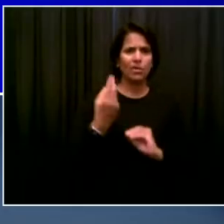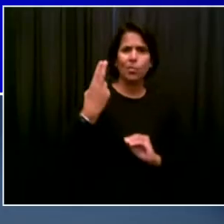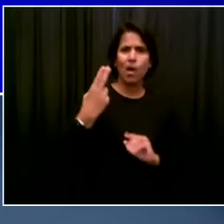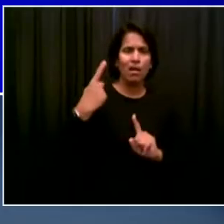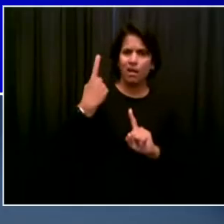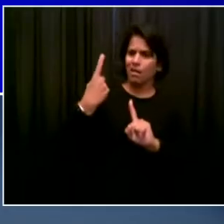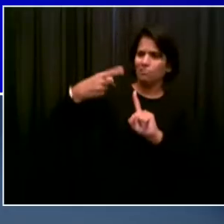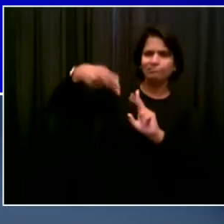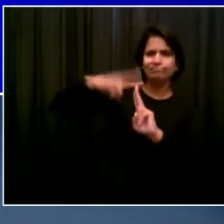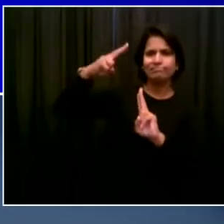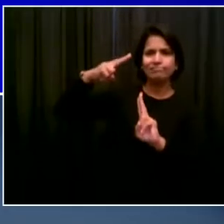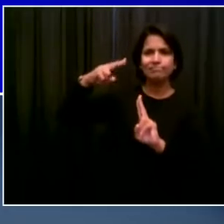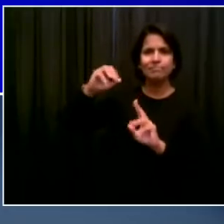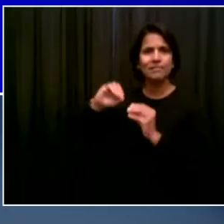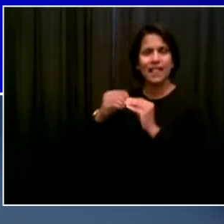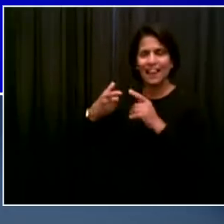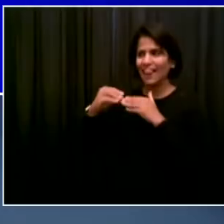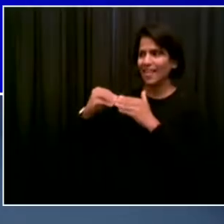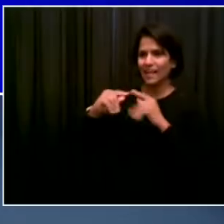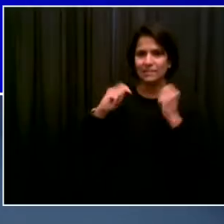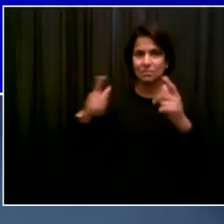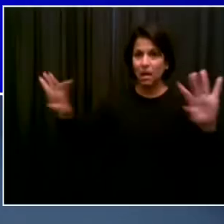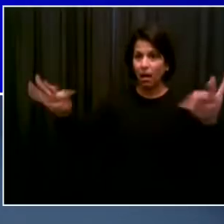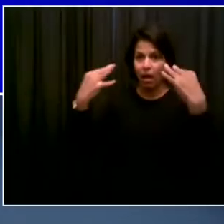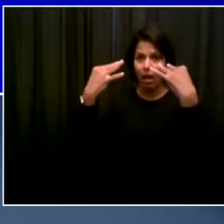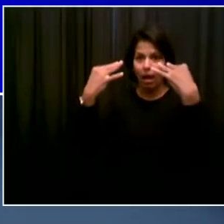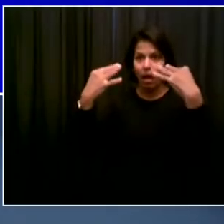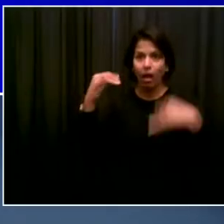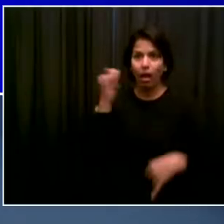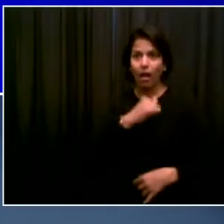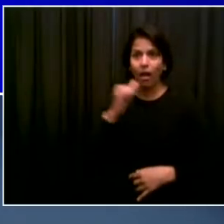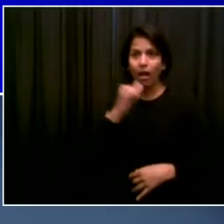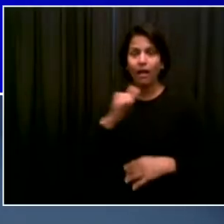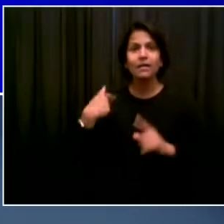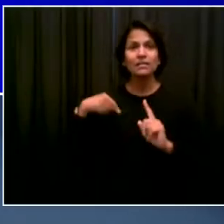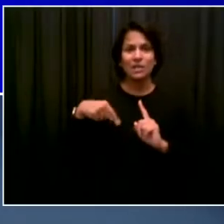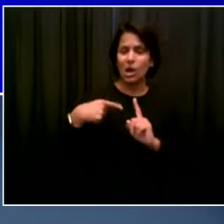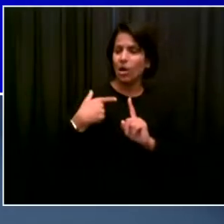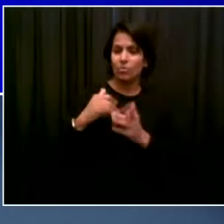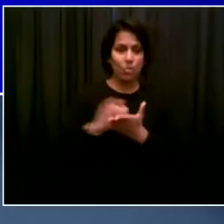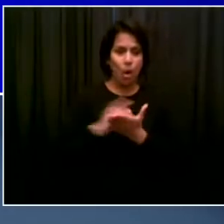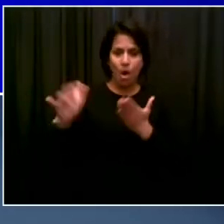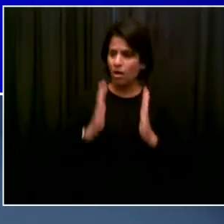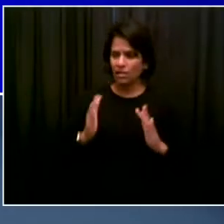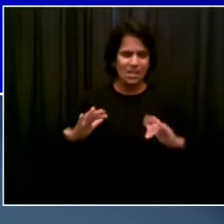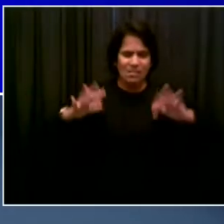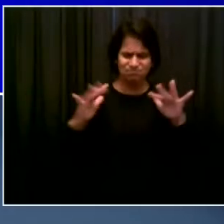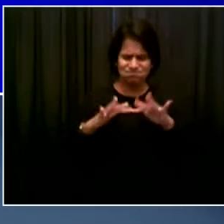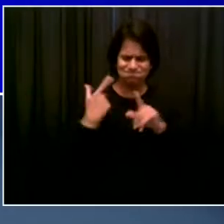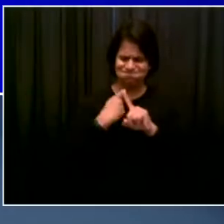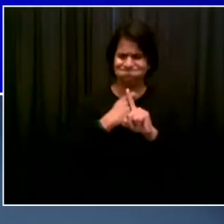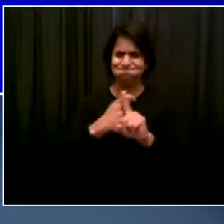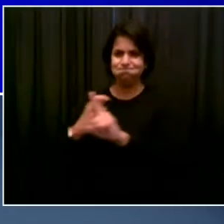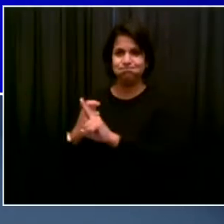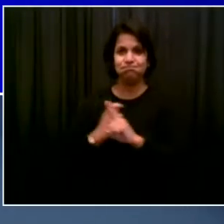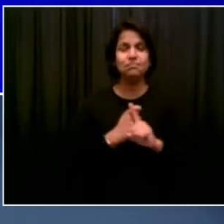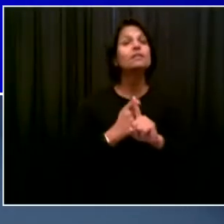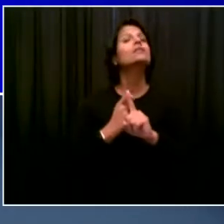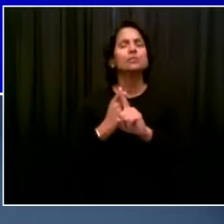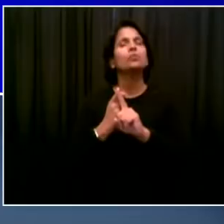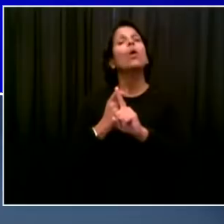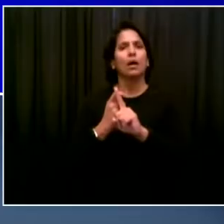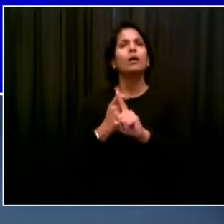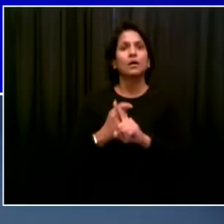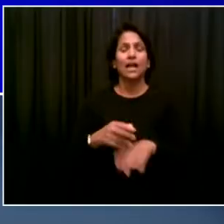overwhelmingly. 95%, 96% getting vaccinated, serving the people of the city, protecting them, serving our kids.